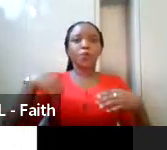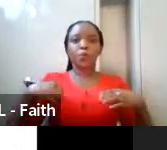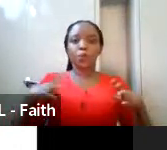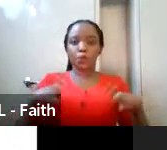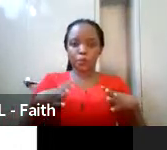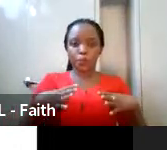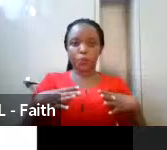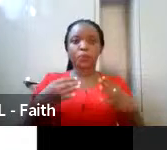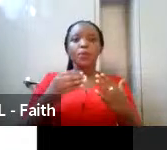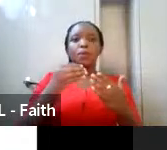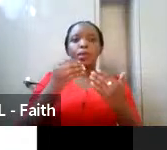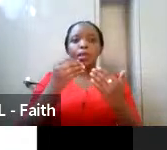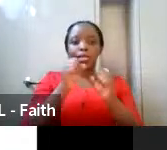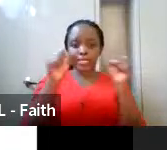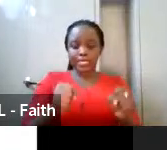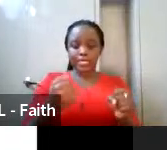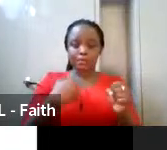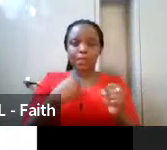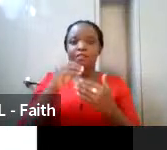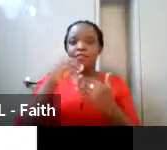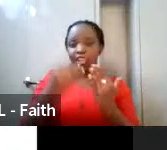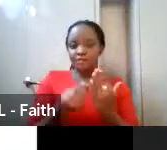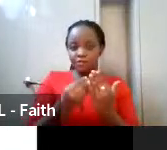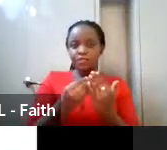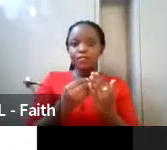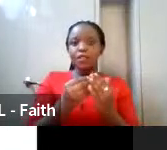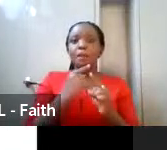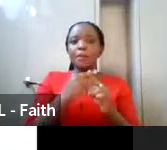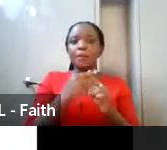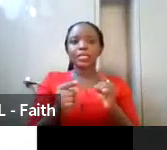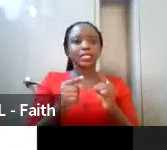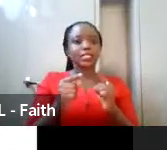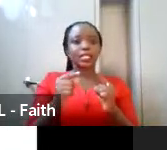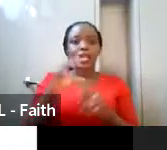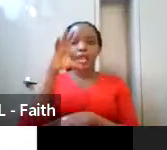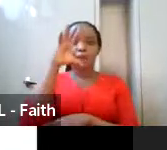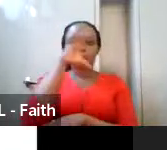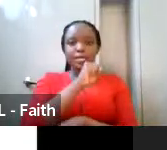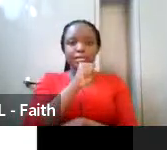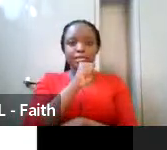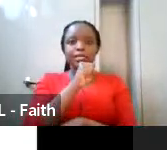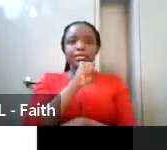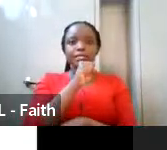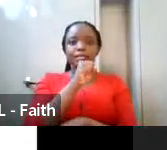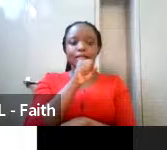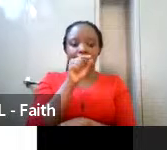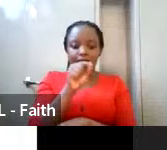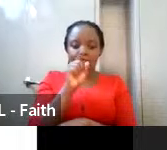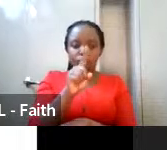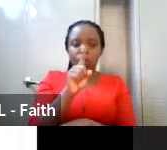are coming through, but with the exception of this particular one,